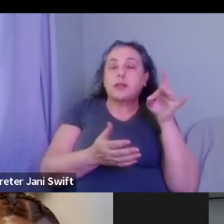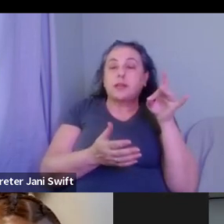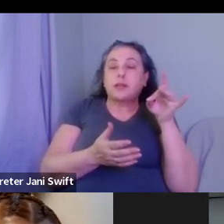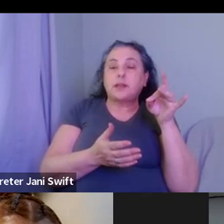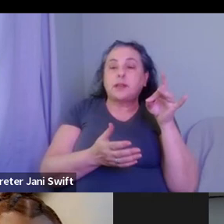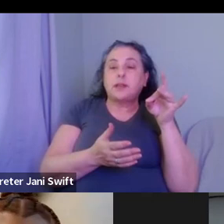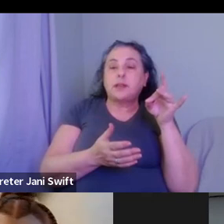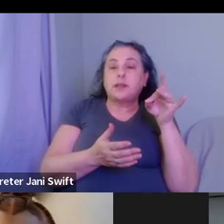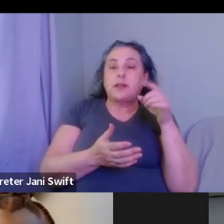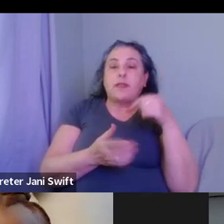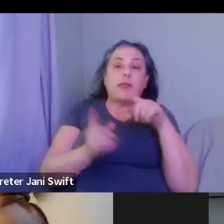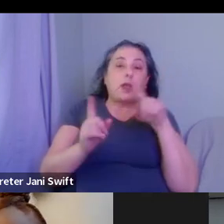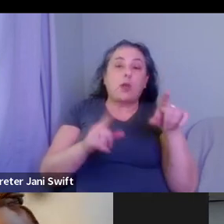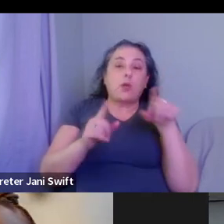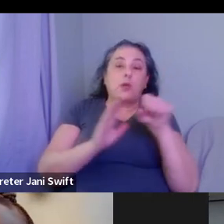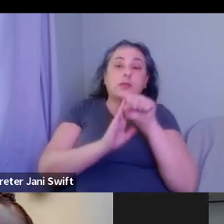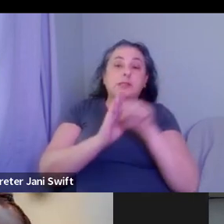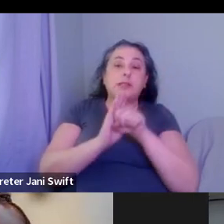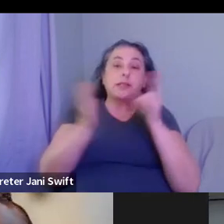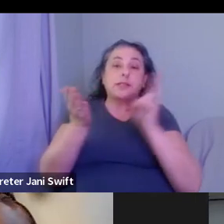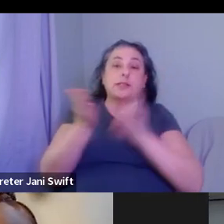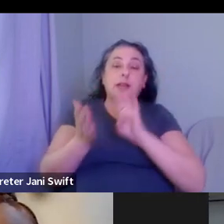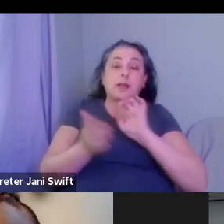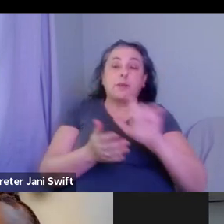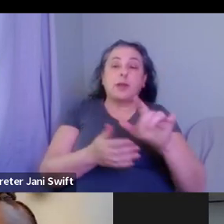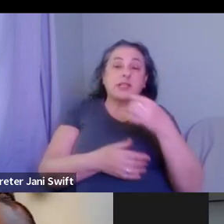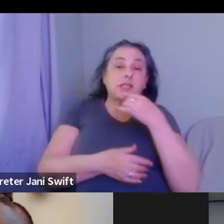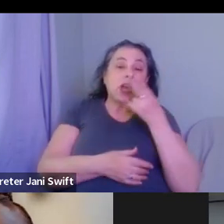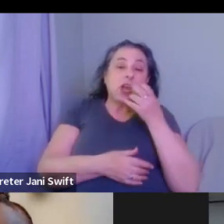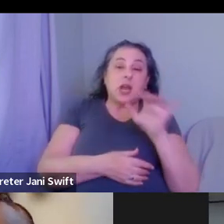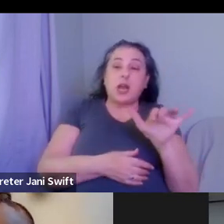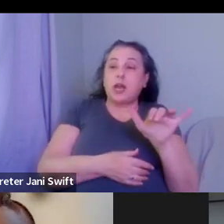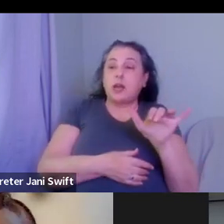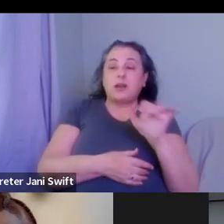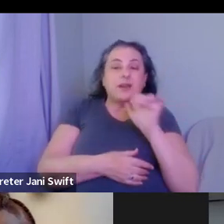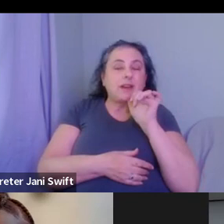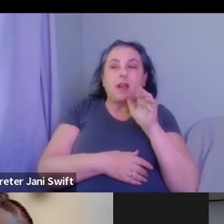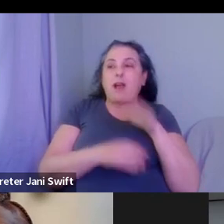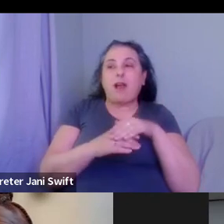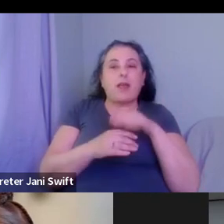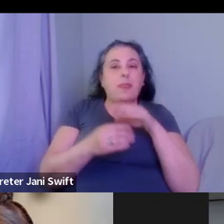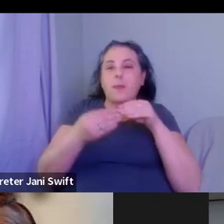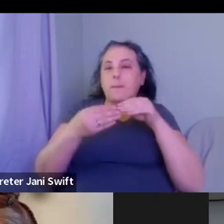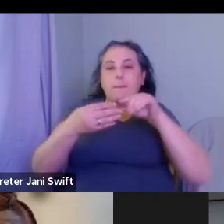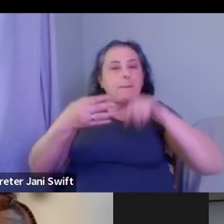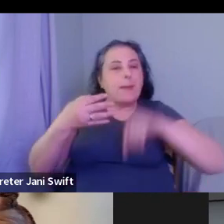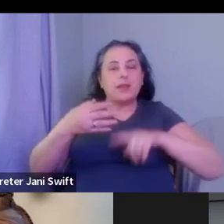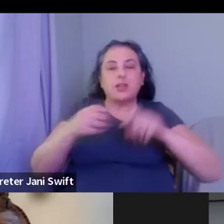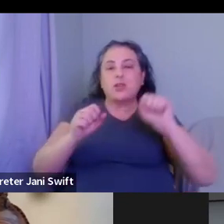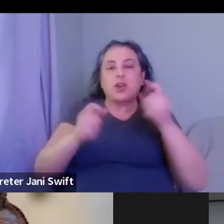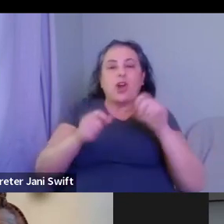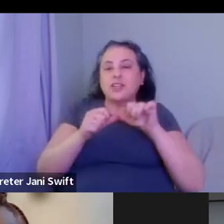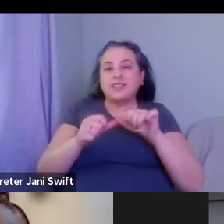the state, signing the bill. And I said, hey, we're just not on the menu, and you all